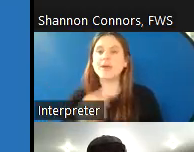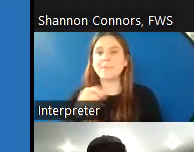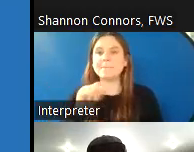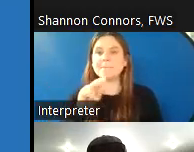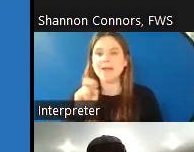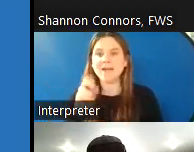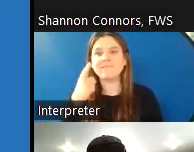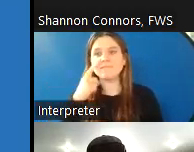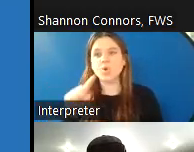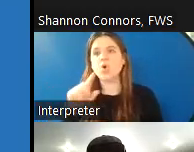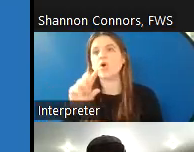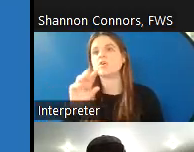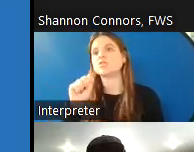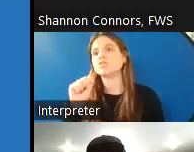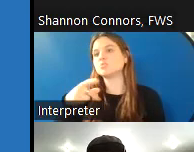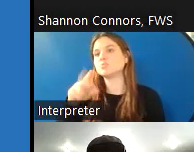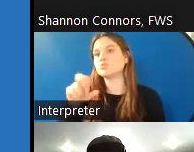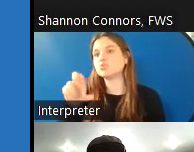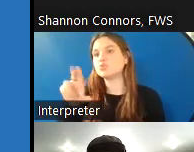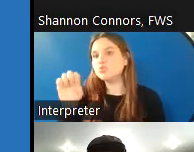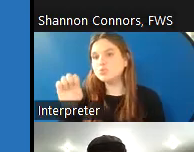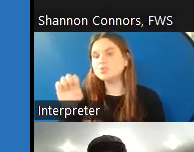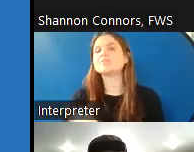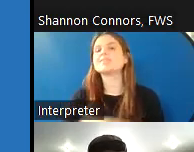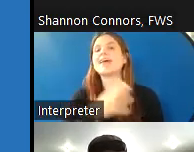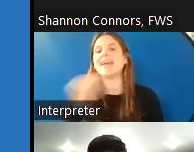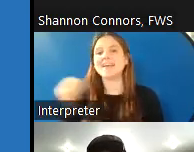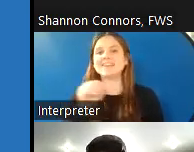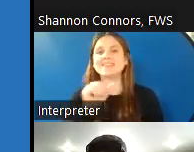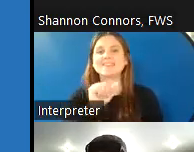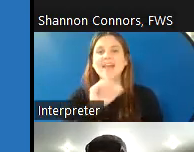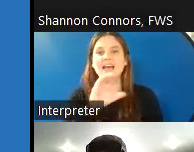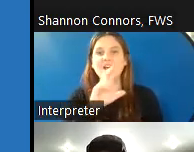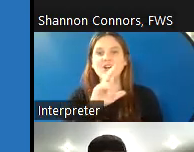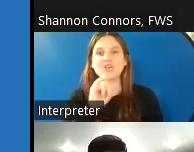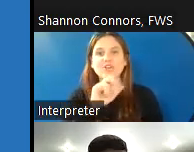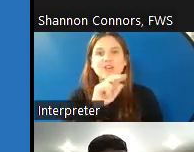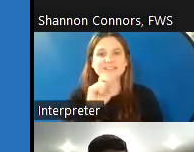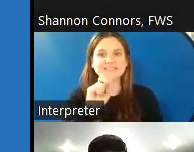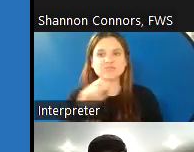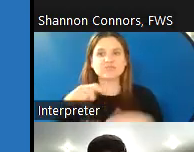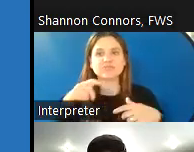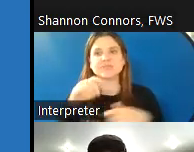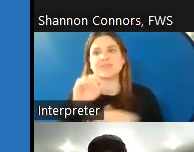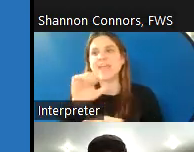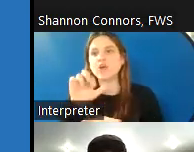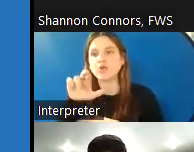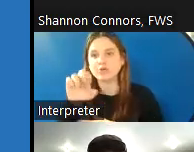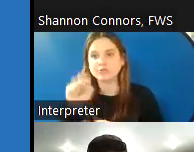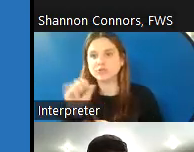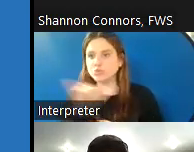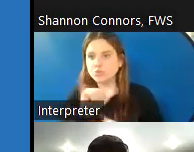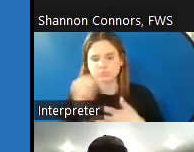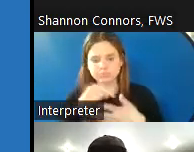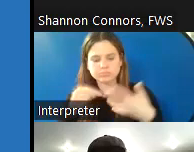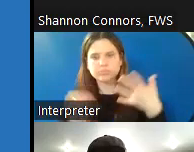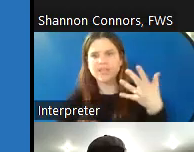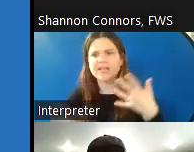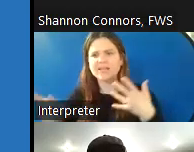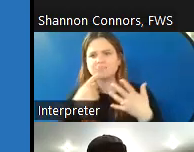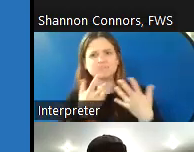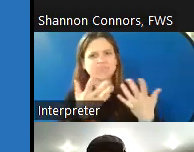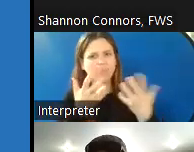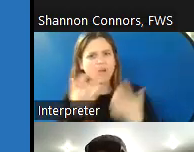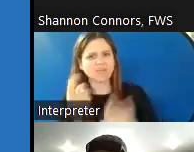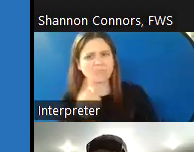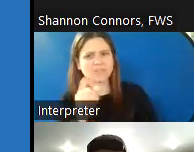then for aspen acreage reduction. And he had asked me, well, I wish I had something that I could use. And I said, well,